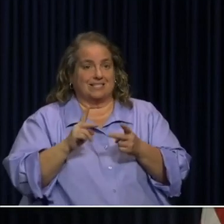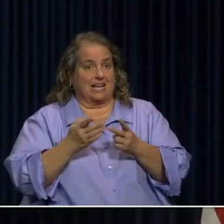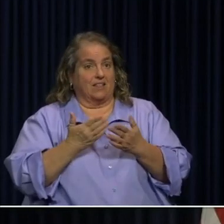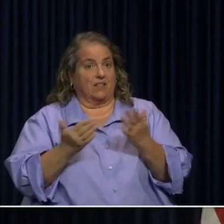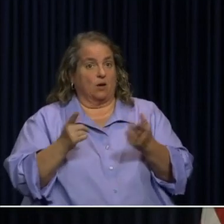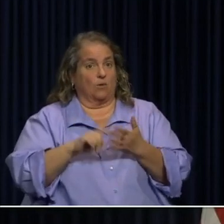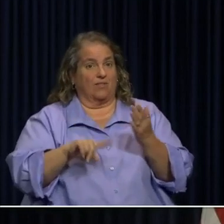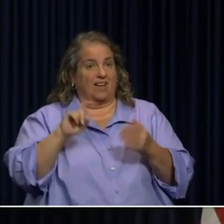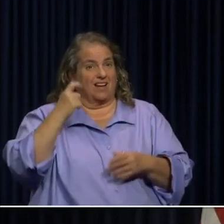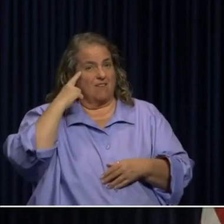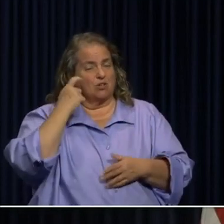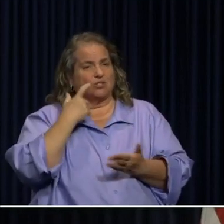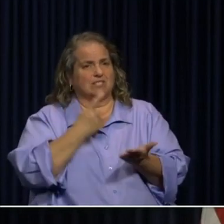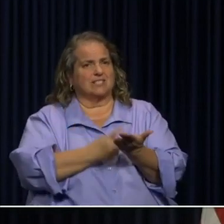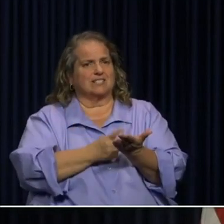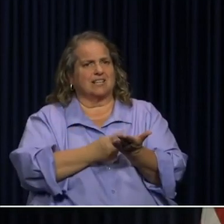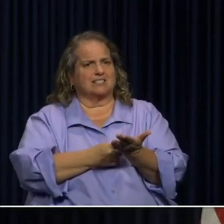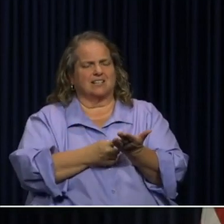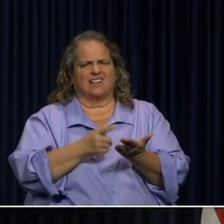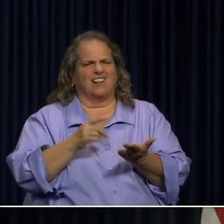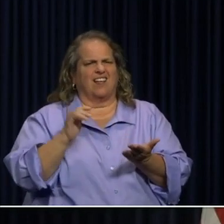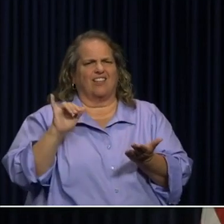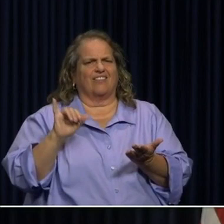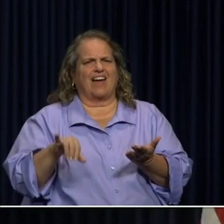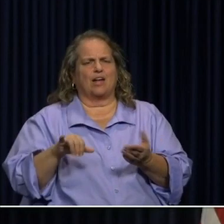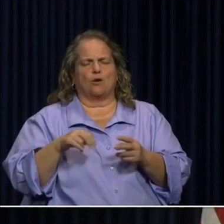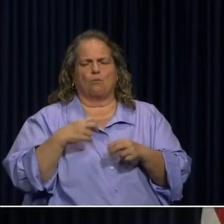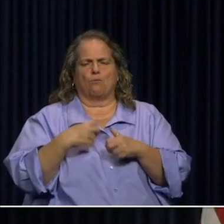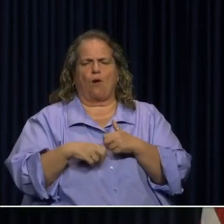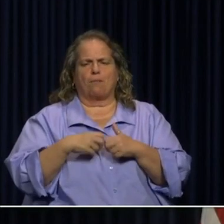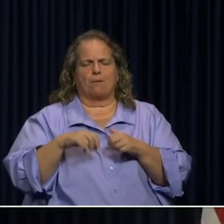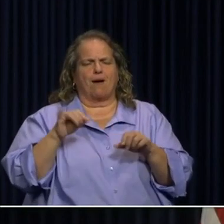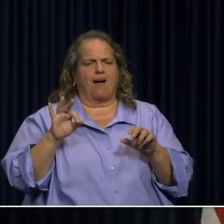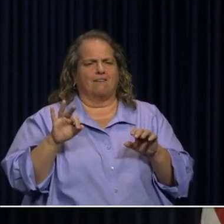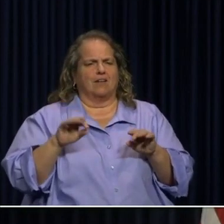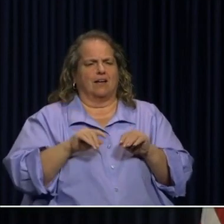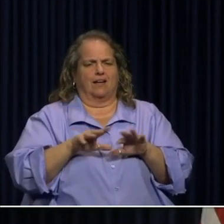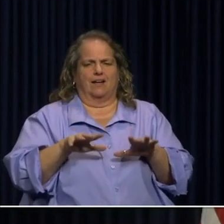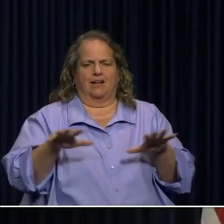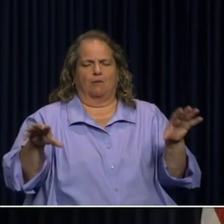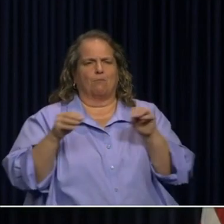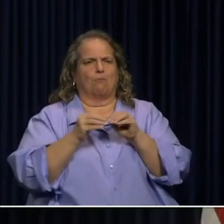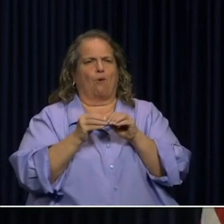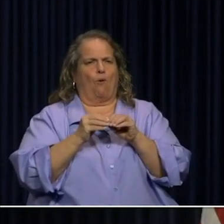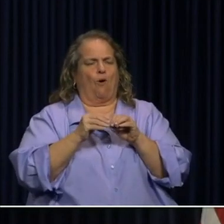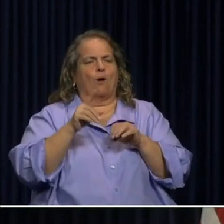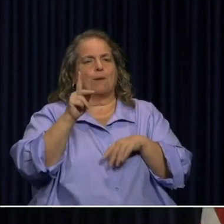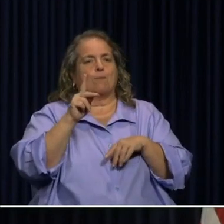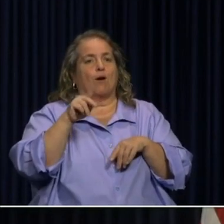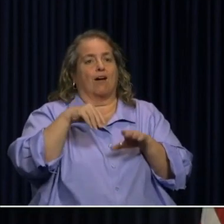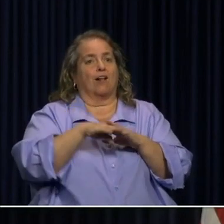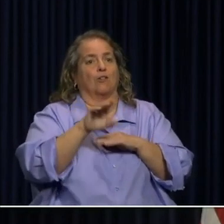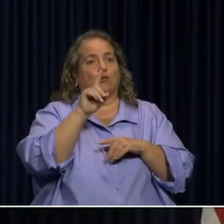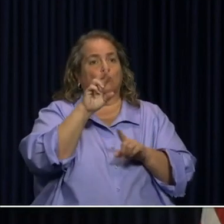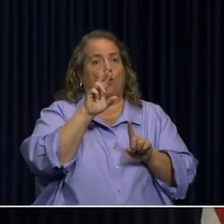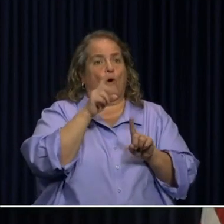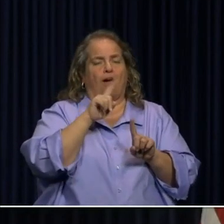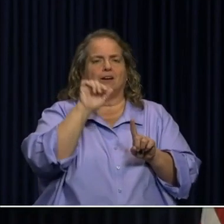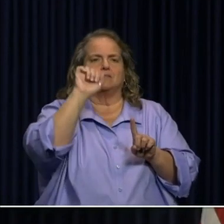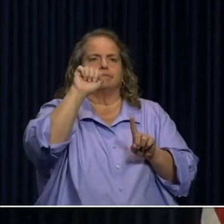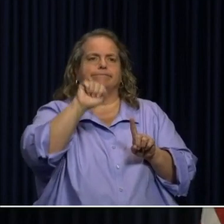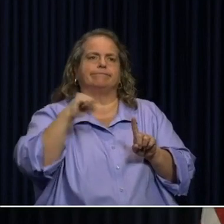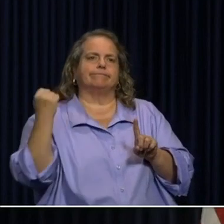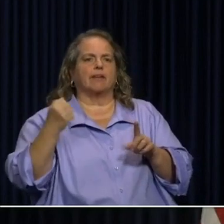already discussed, the honeybee problem. If there are people still going door to door to all the households to either sell